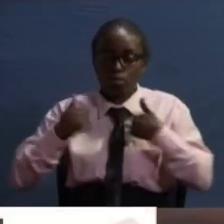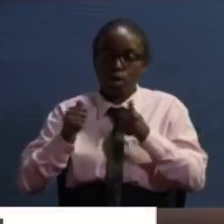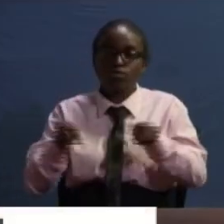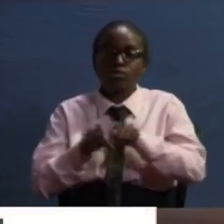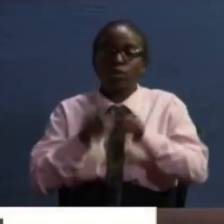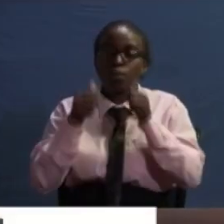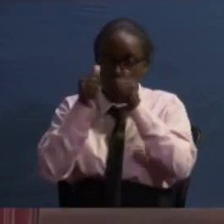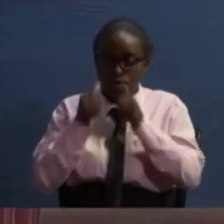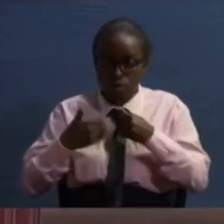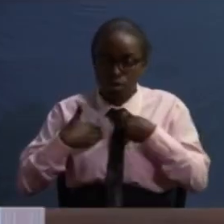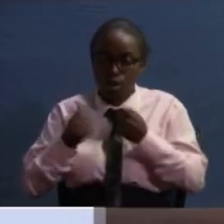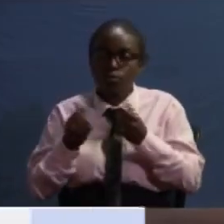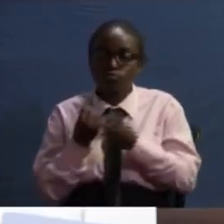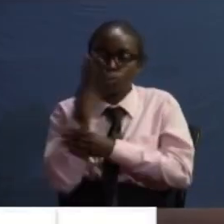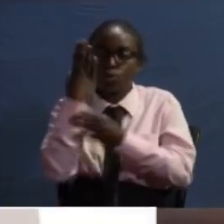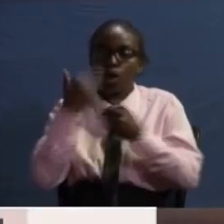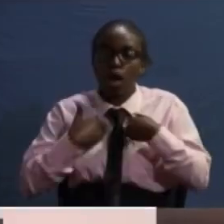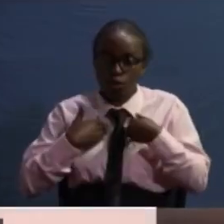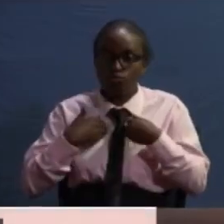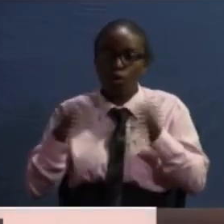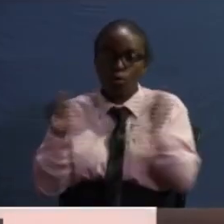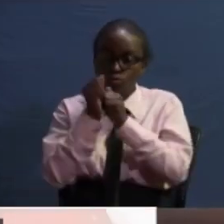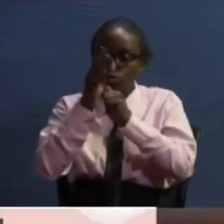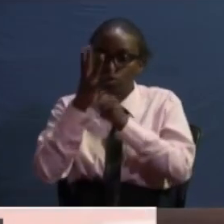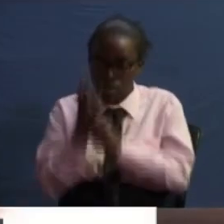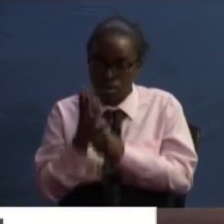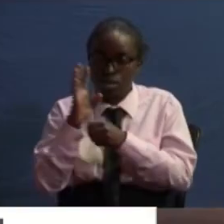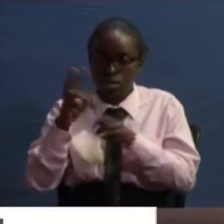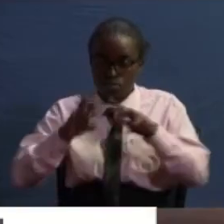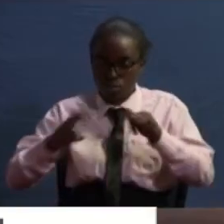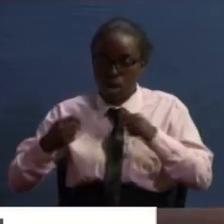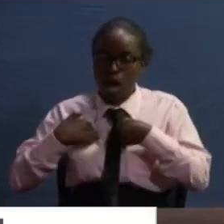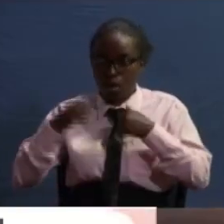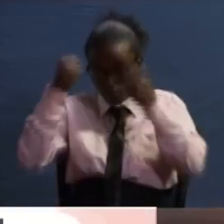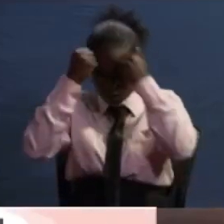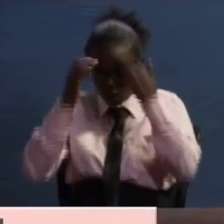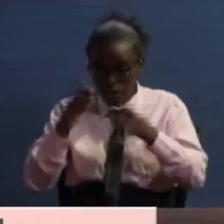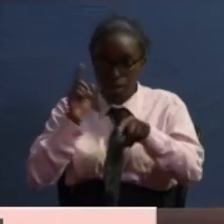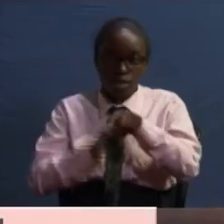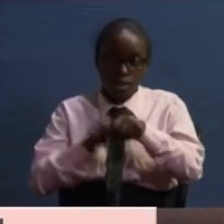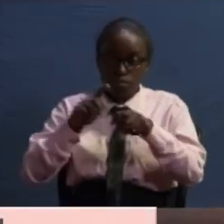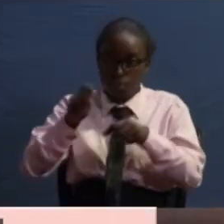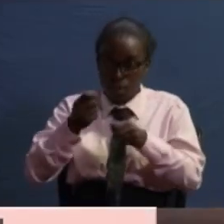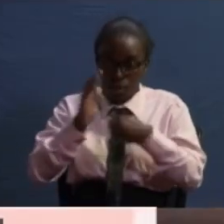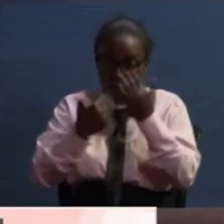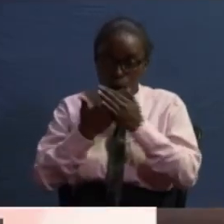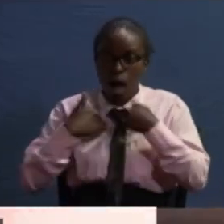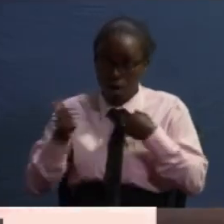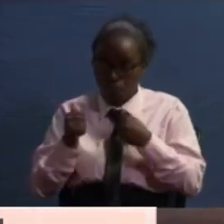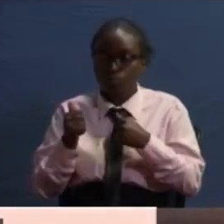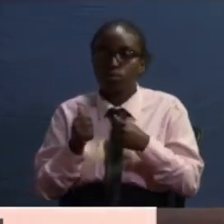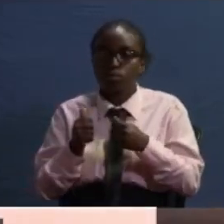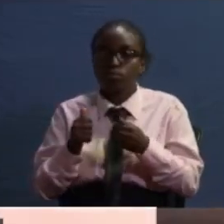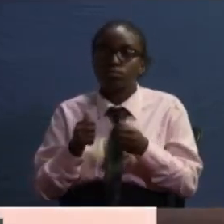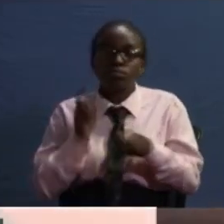given rise to 14 research studies, each providing key policy recommendations, some of which have